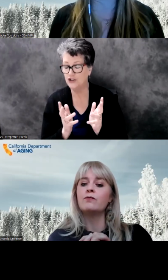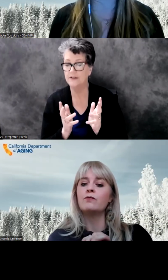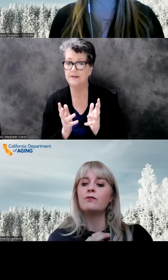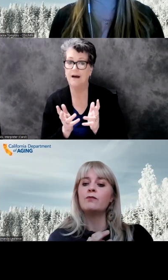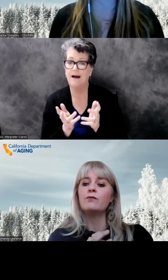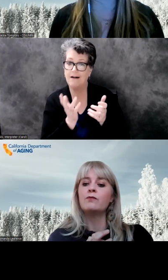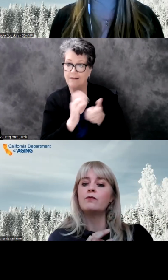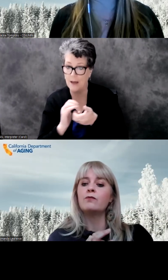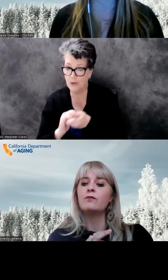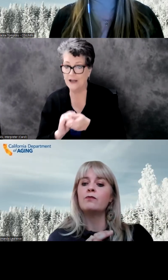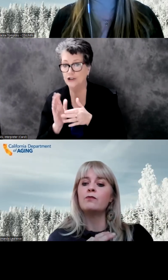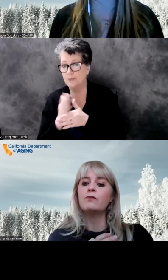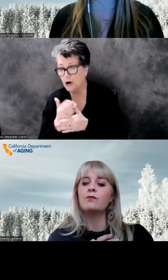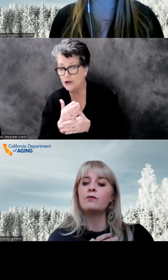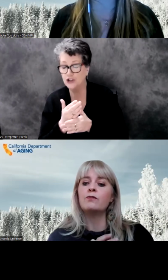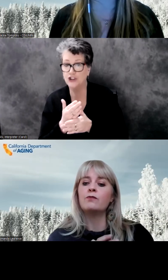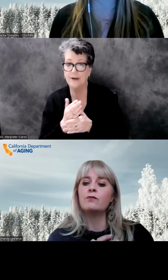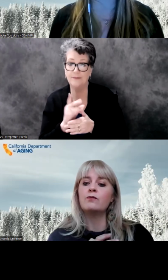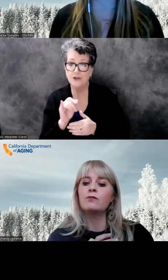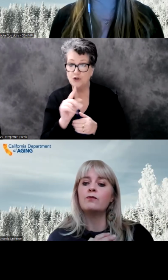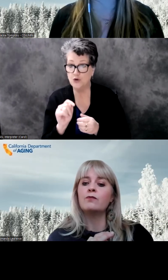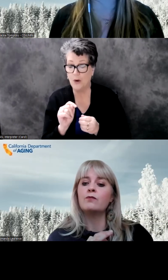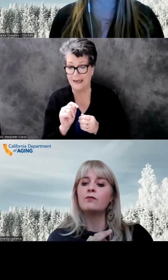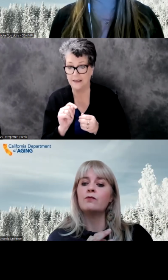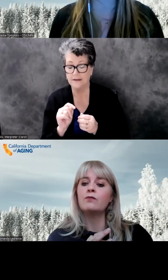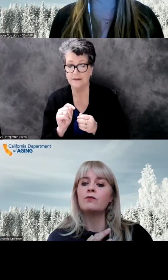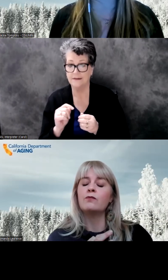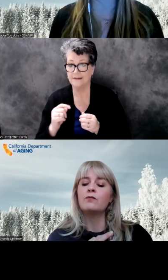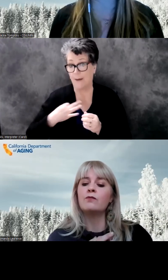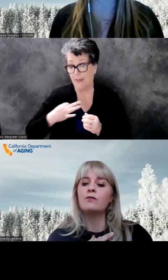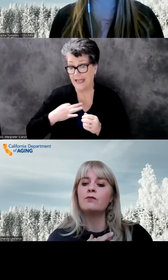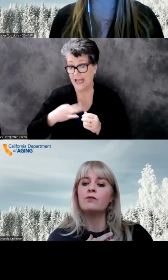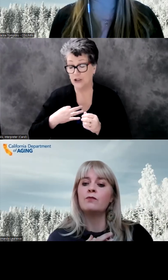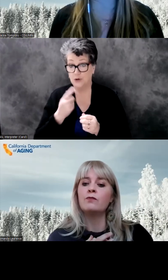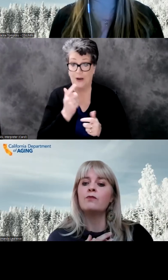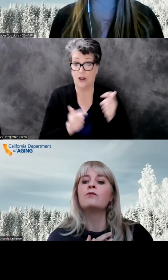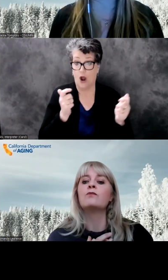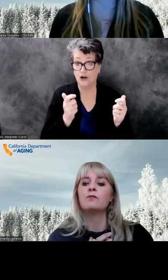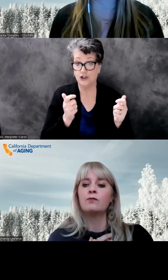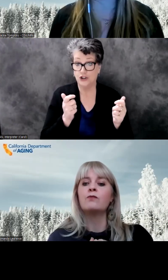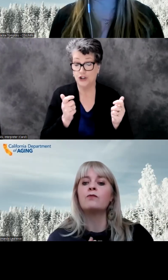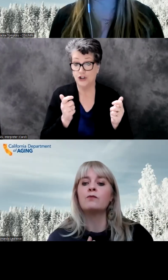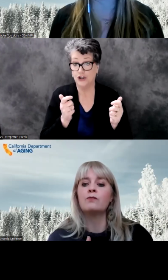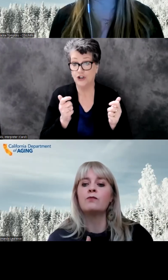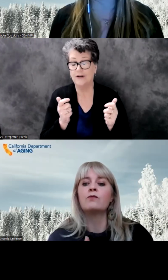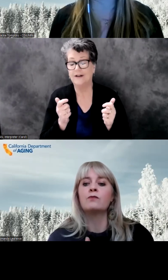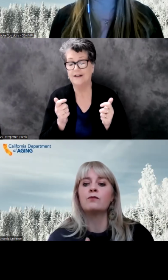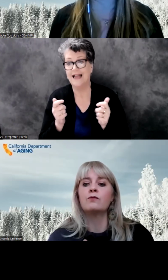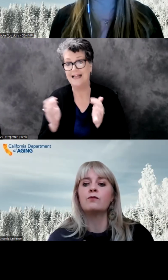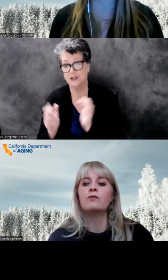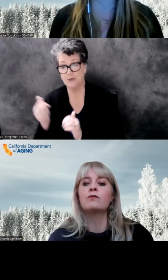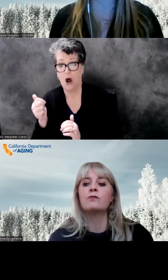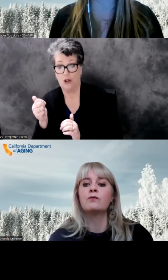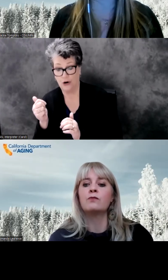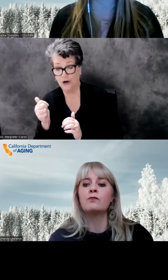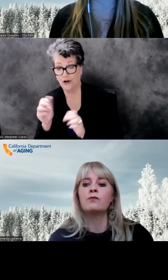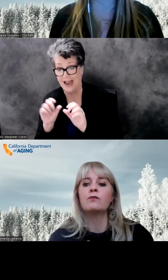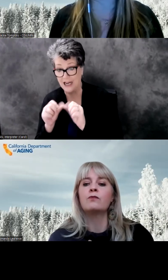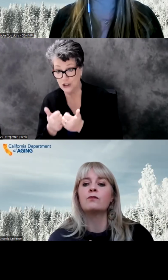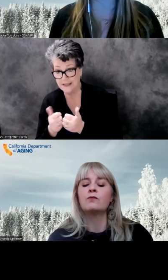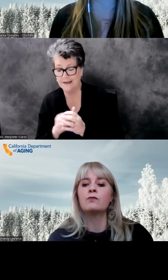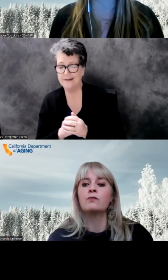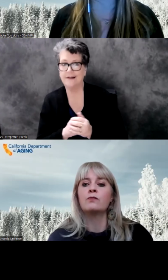collaborations, partnerships, joint applications between larger entities like agencies on aging, like independent living